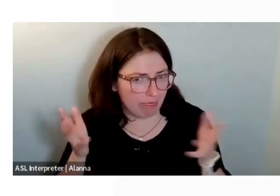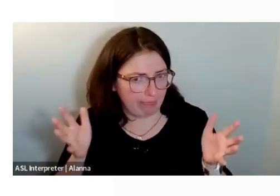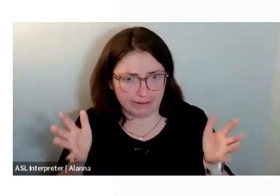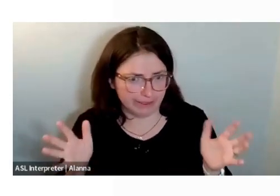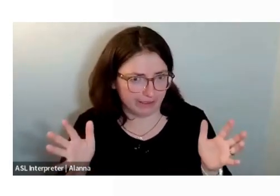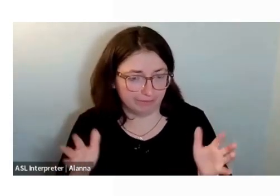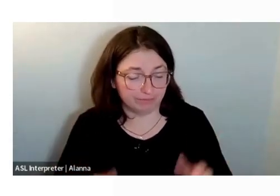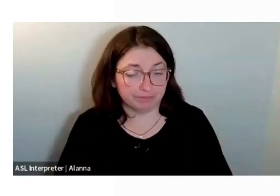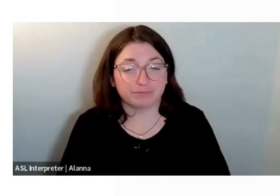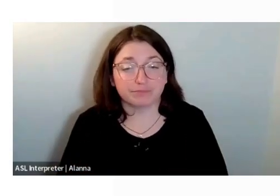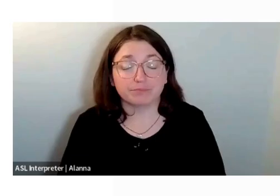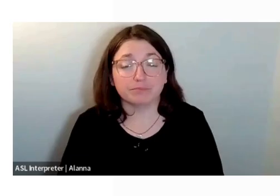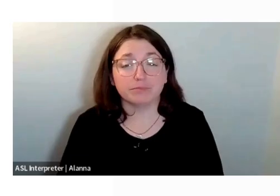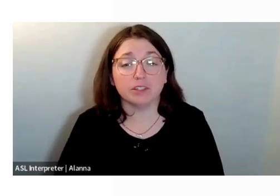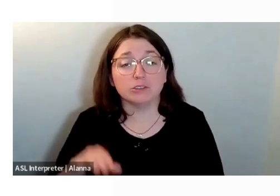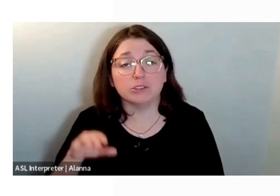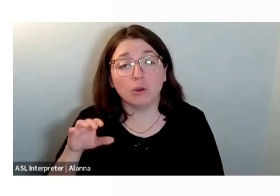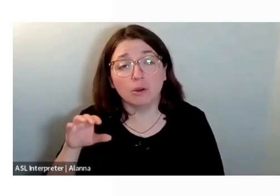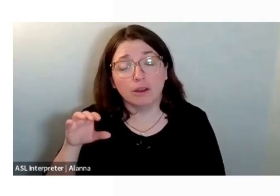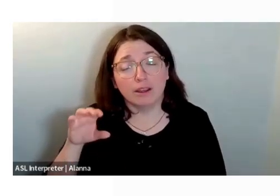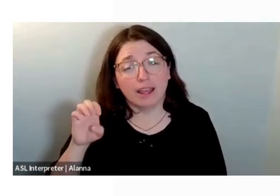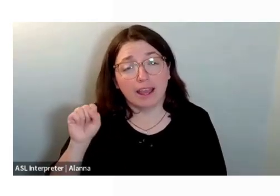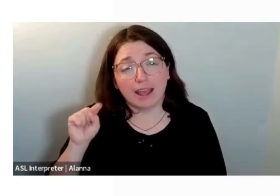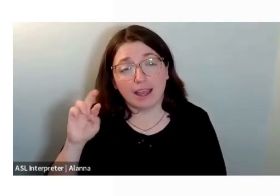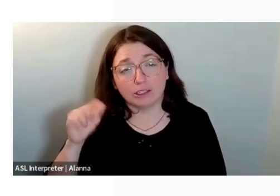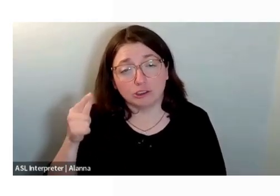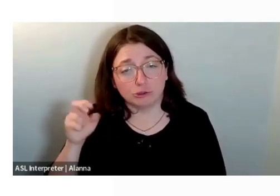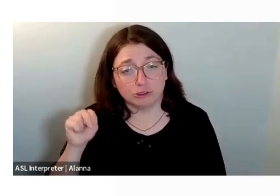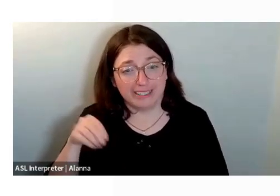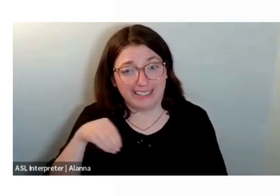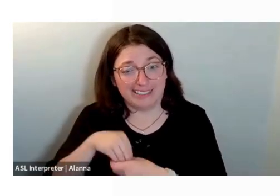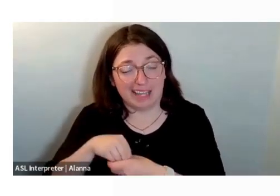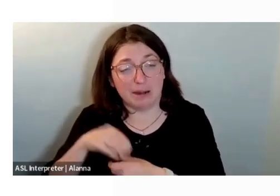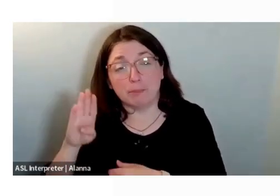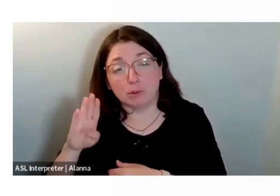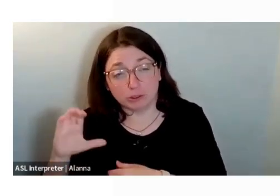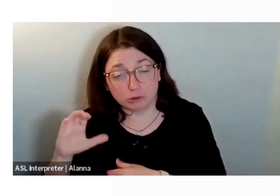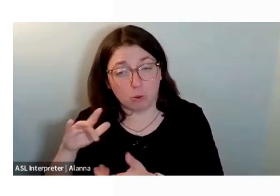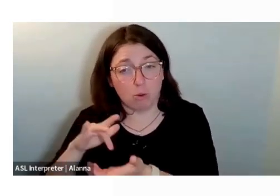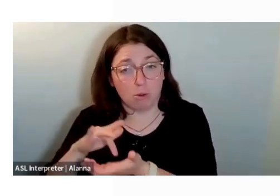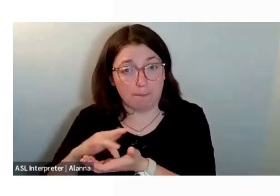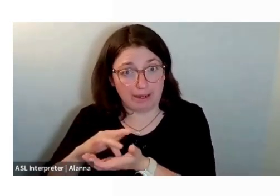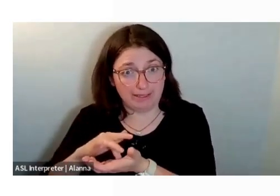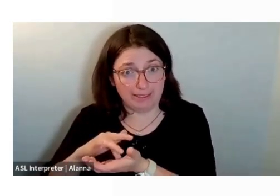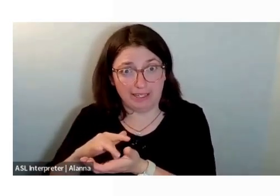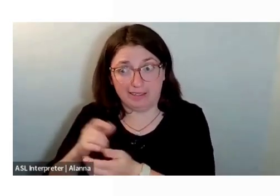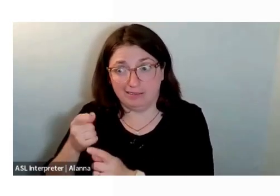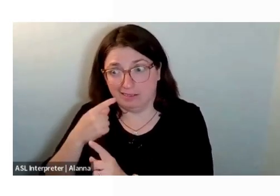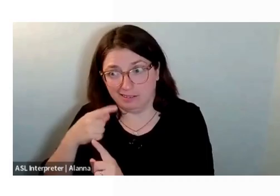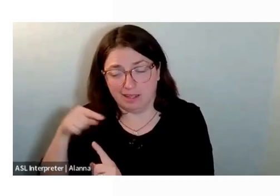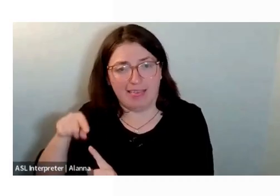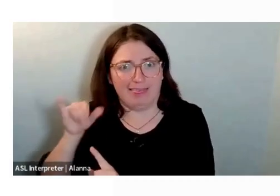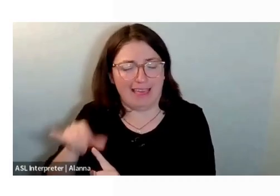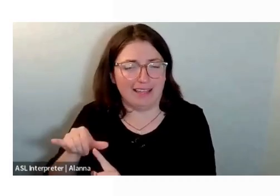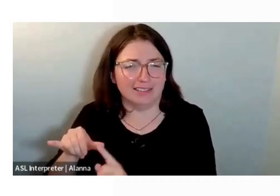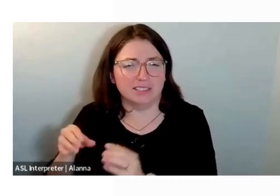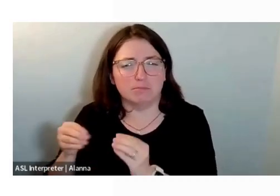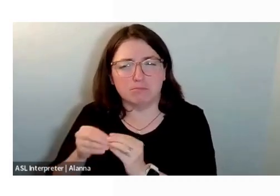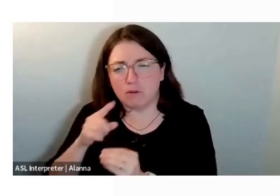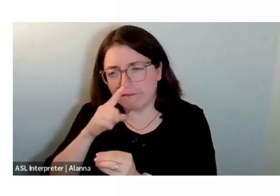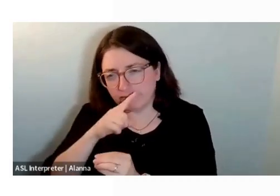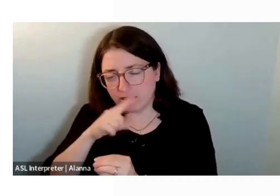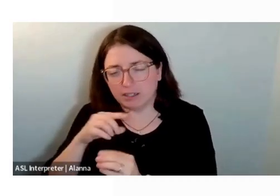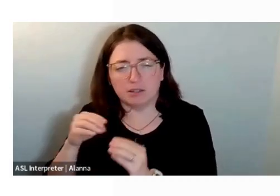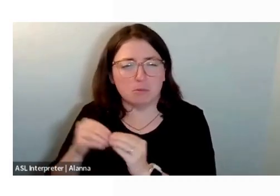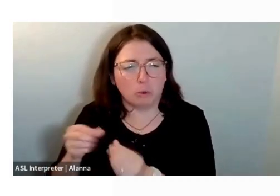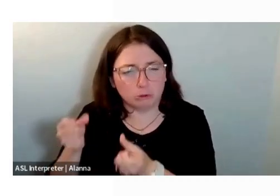birth control pill is a synthetic estrogen that is much stronger than the estradiol that is